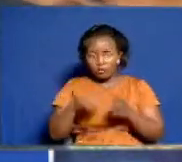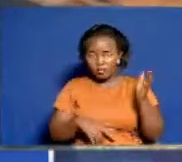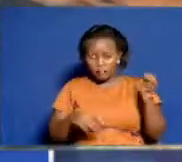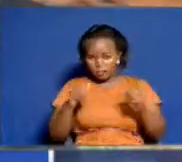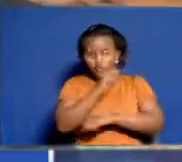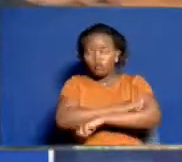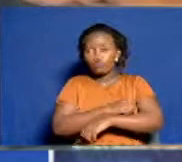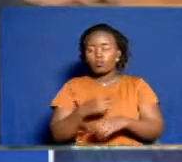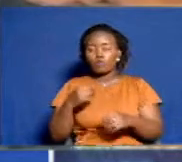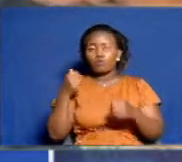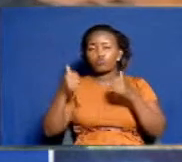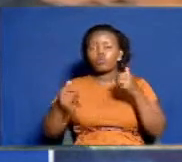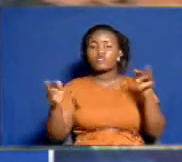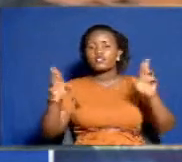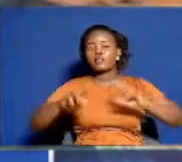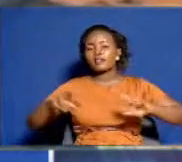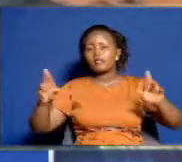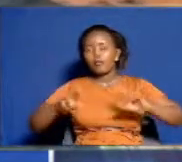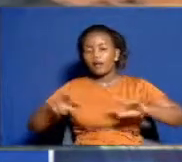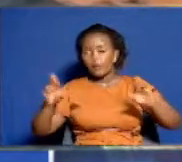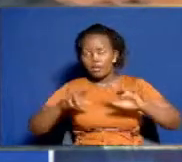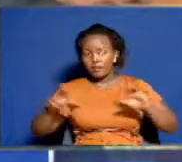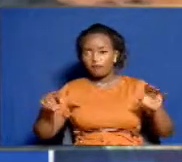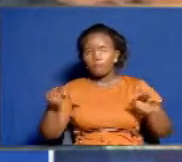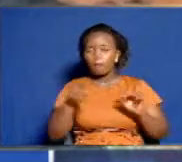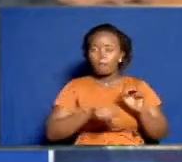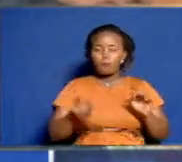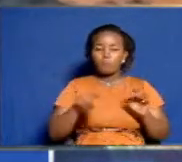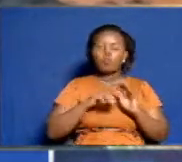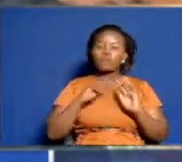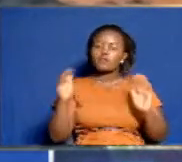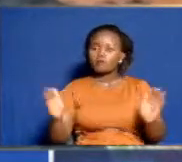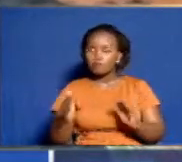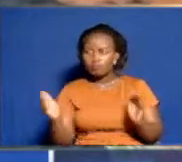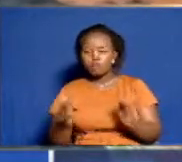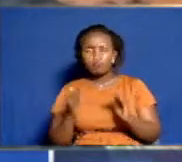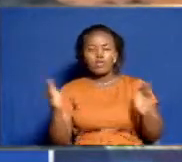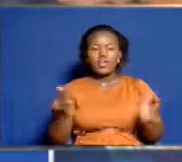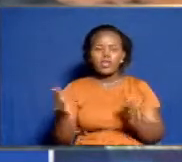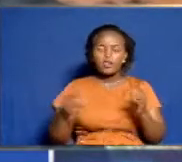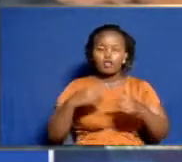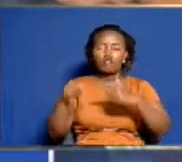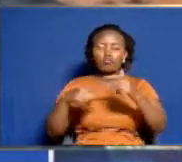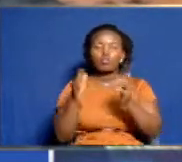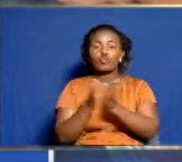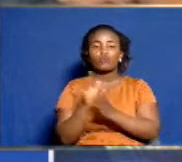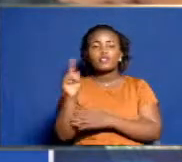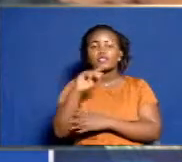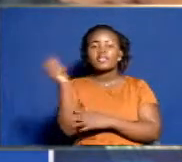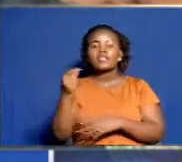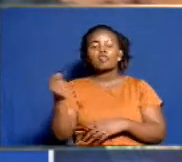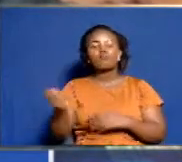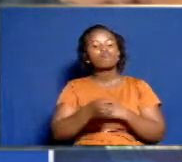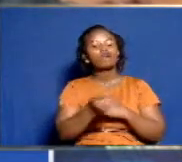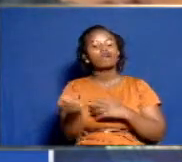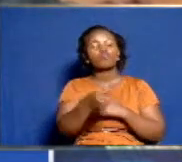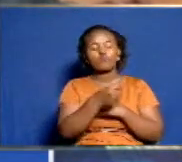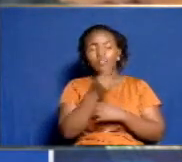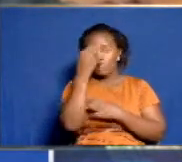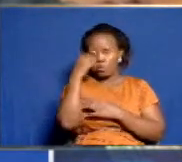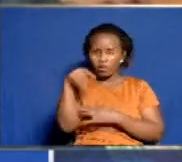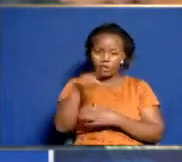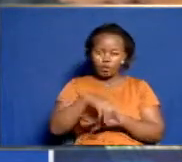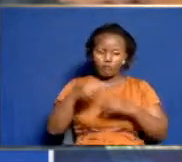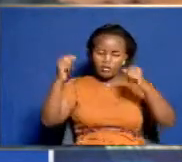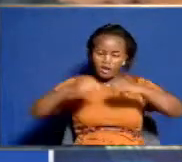there, we'll encourage them to come in touch, for them to contact us as Kenya Table Tennis, so that we can get into a discussion and agree how we can be